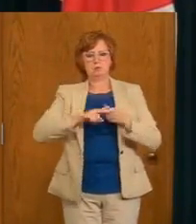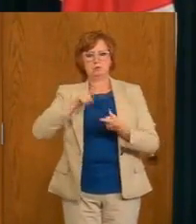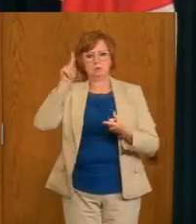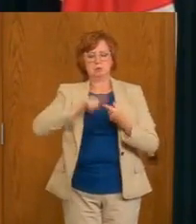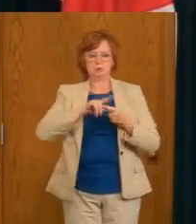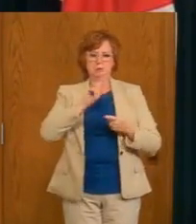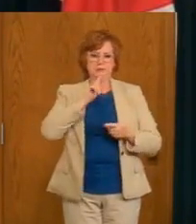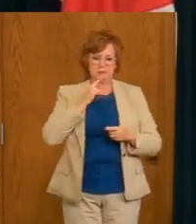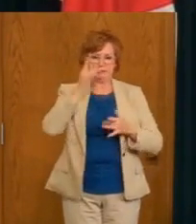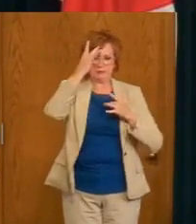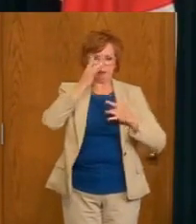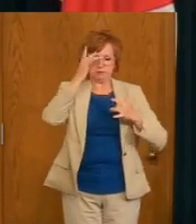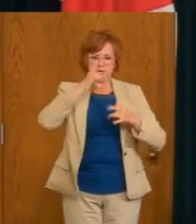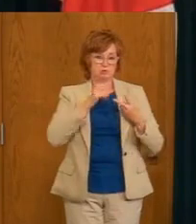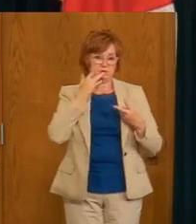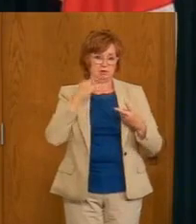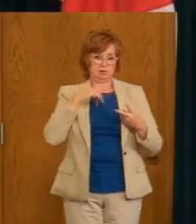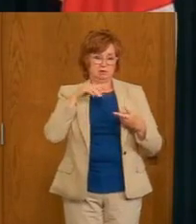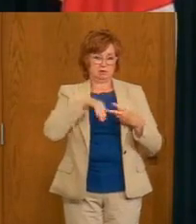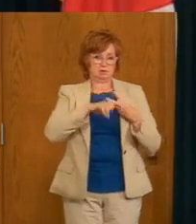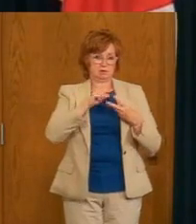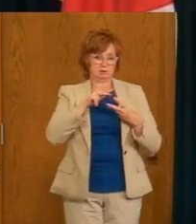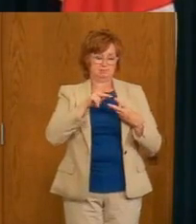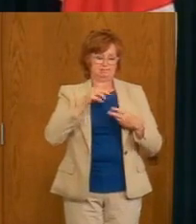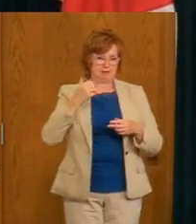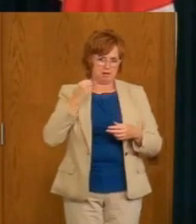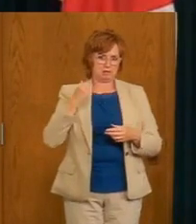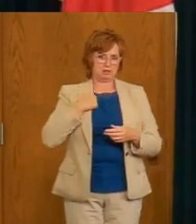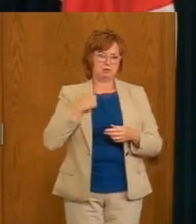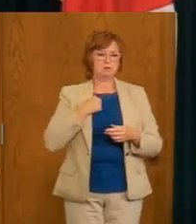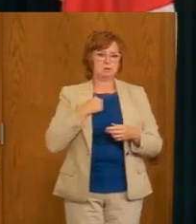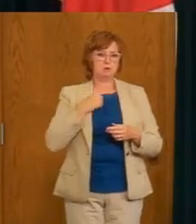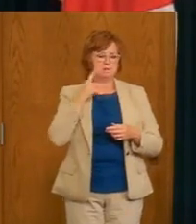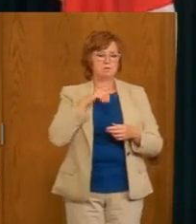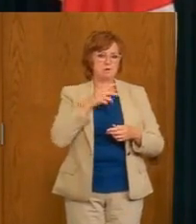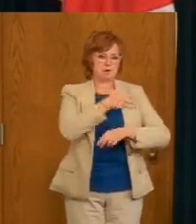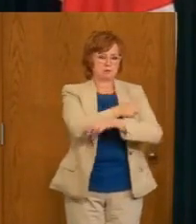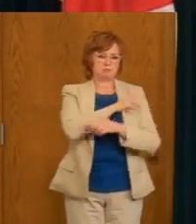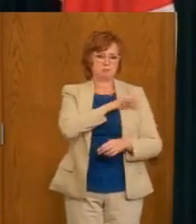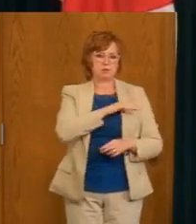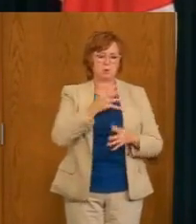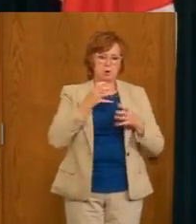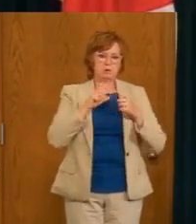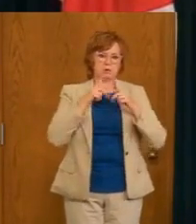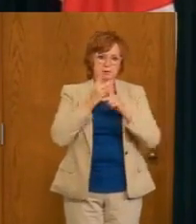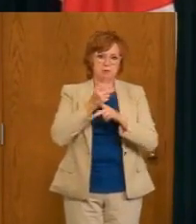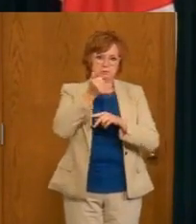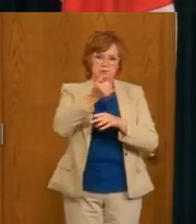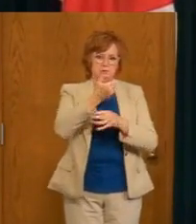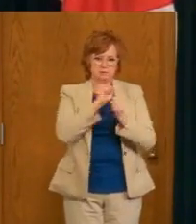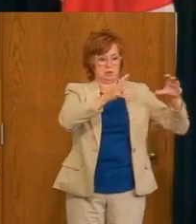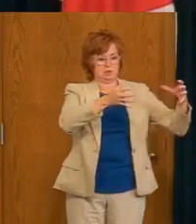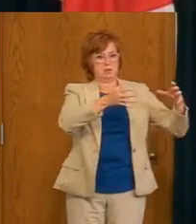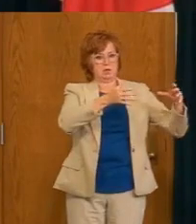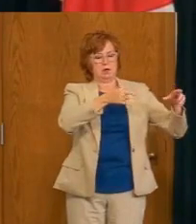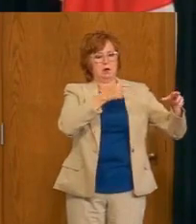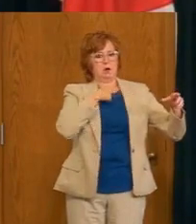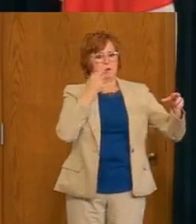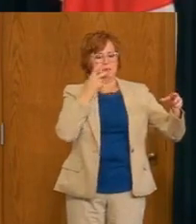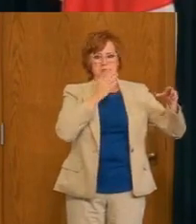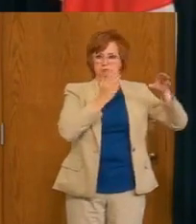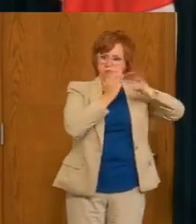1,180,000, there would be, you know, a 2 or 3% gain from where we are. That being said, where we are,